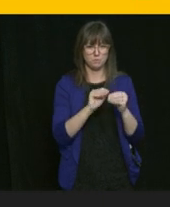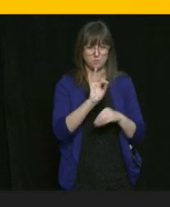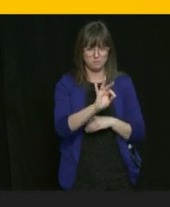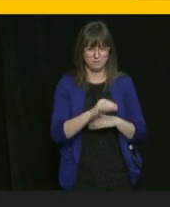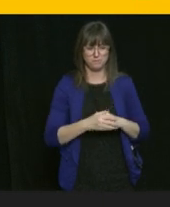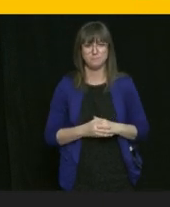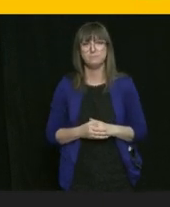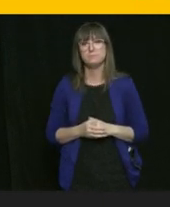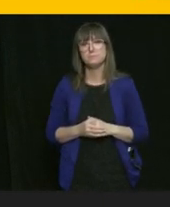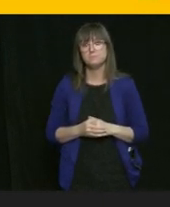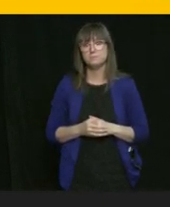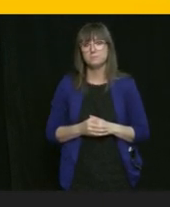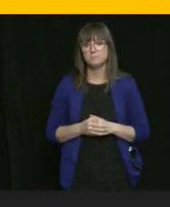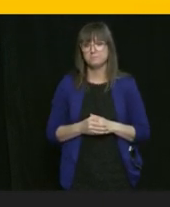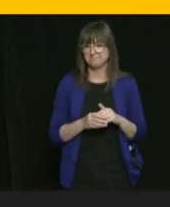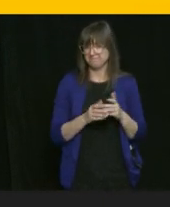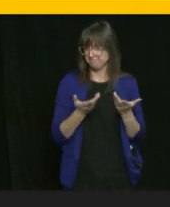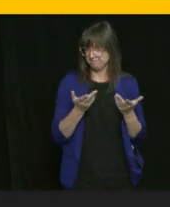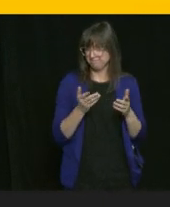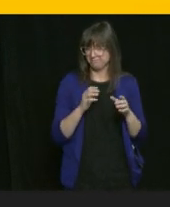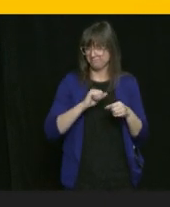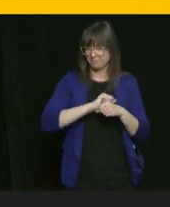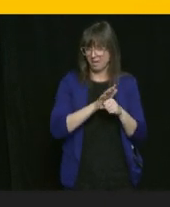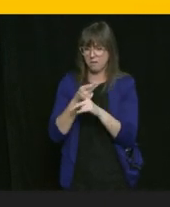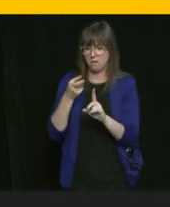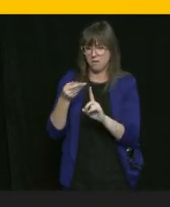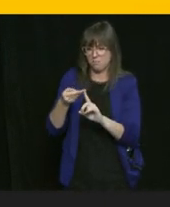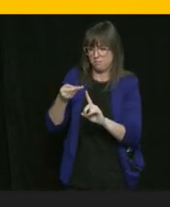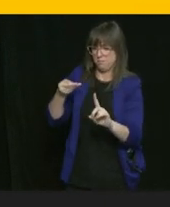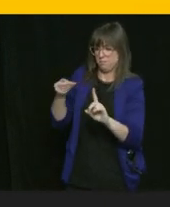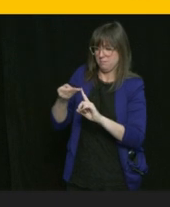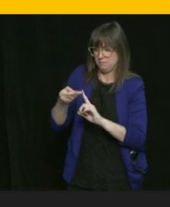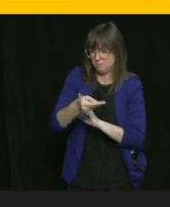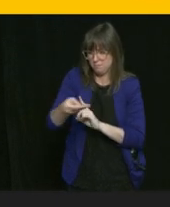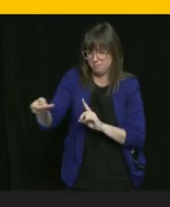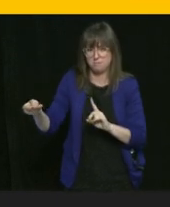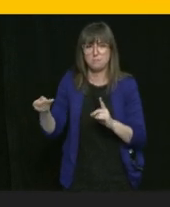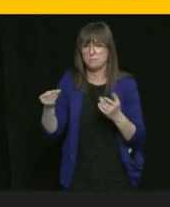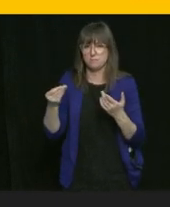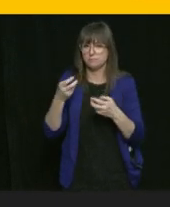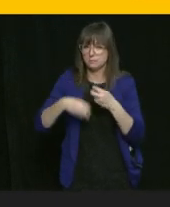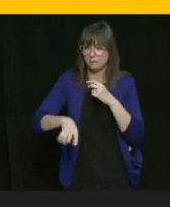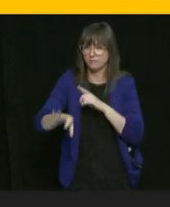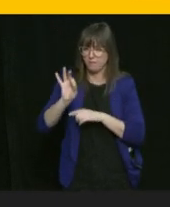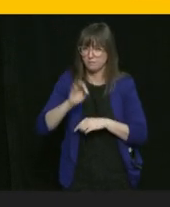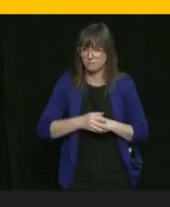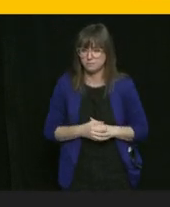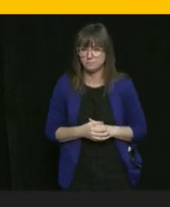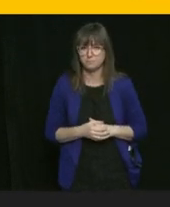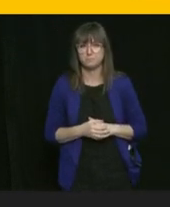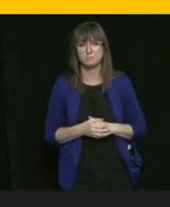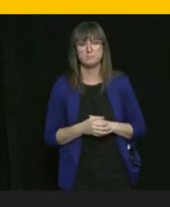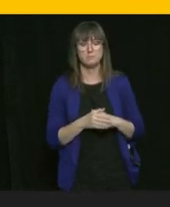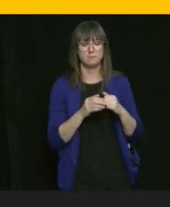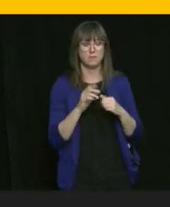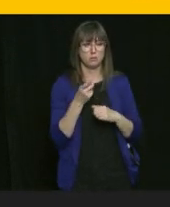9. The pattern of outbreaks has been shifting during the... Diapositive 9. Slide